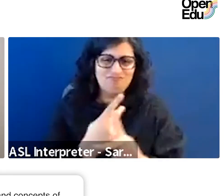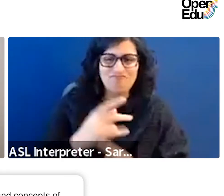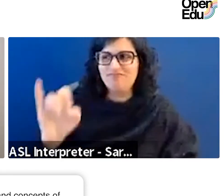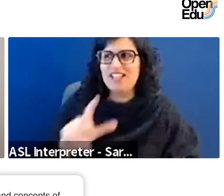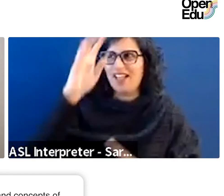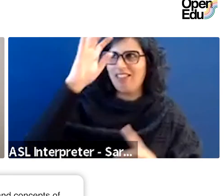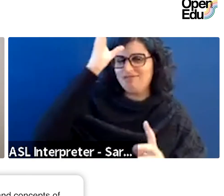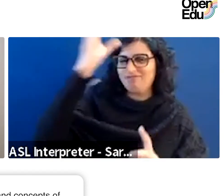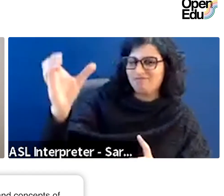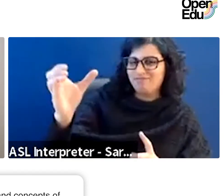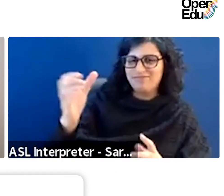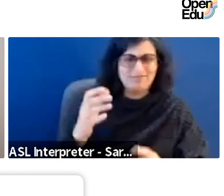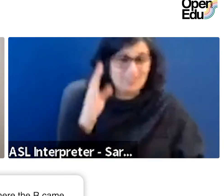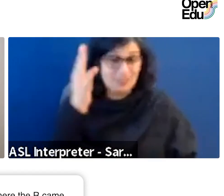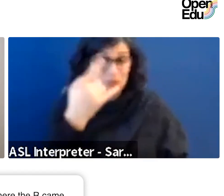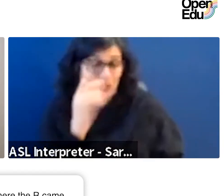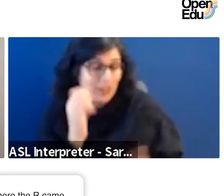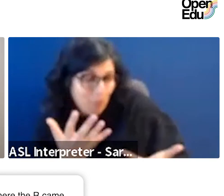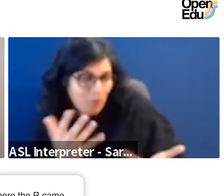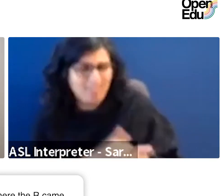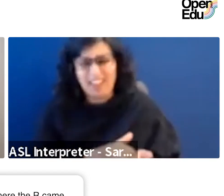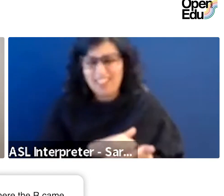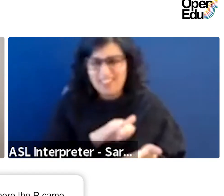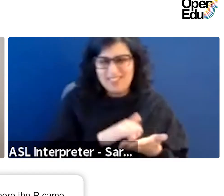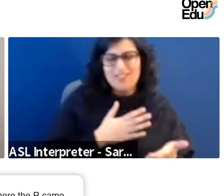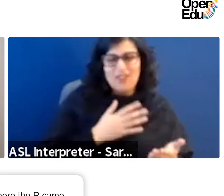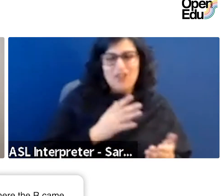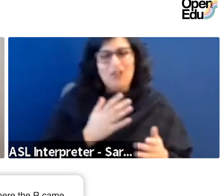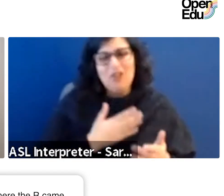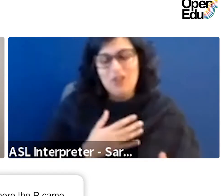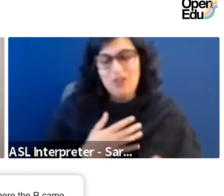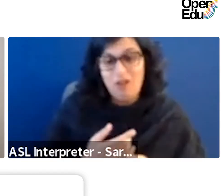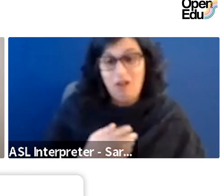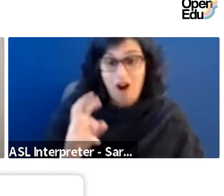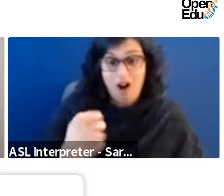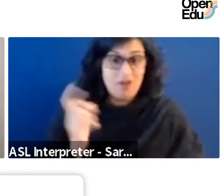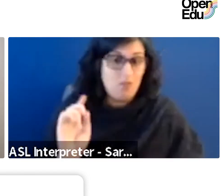concepts and concepts of what the future could be. So that's where the R came from, but it's also